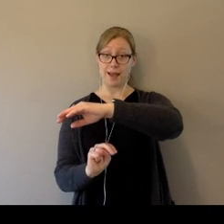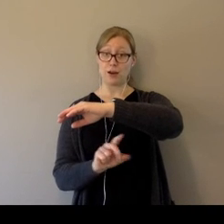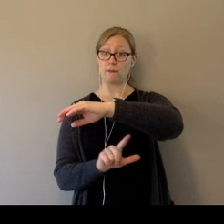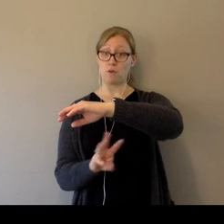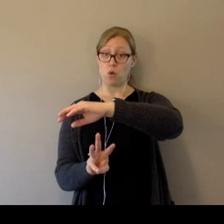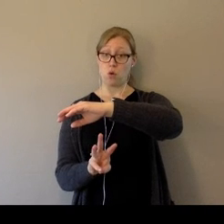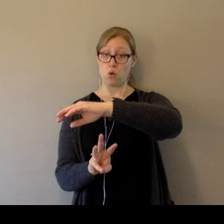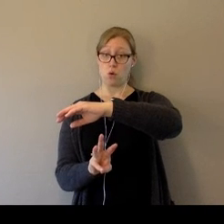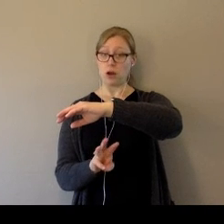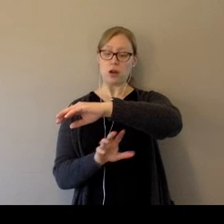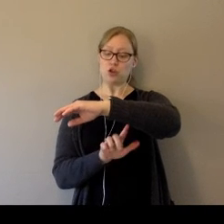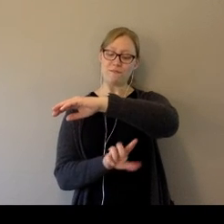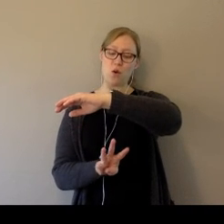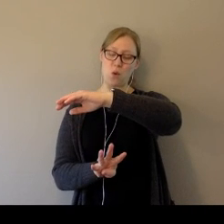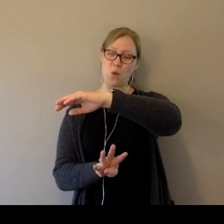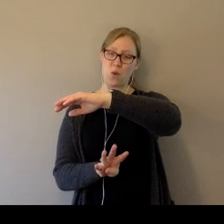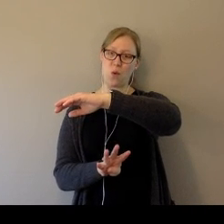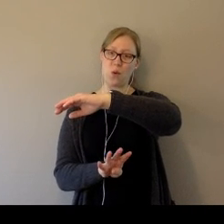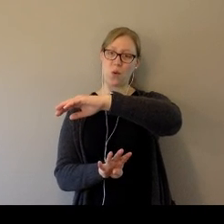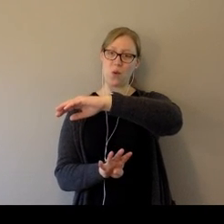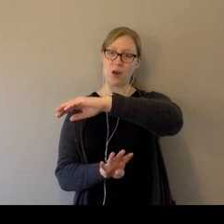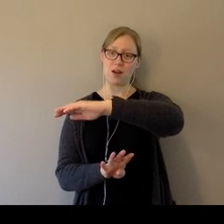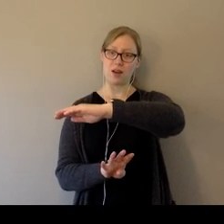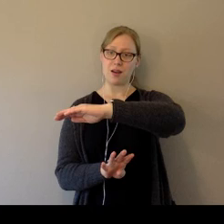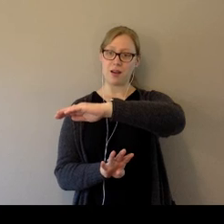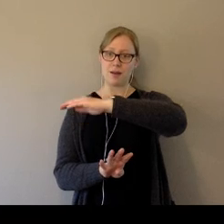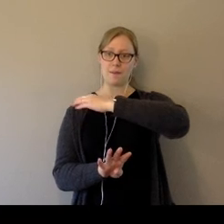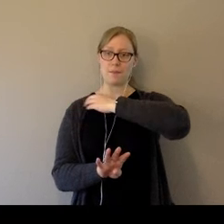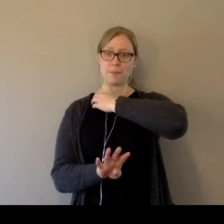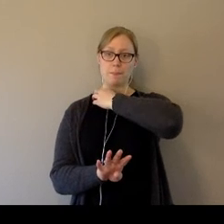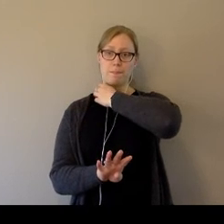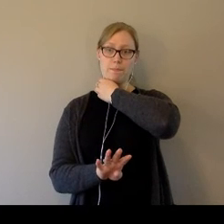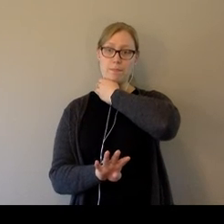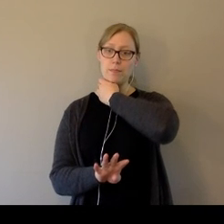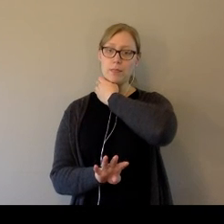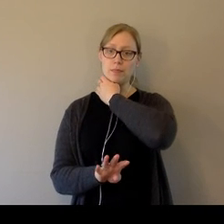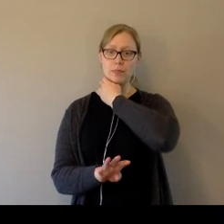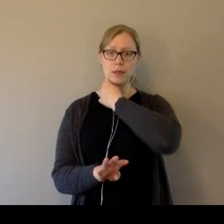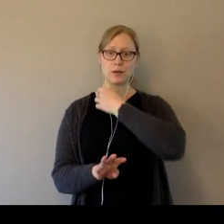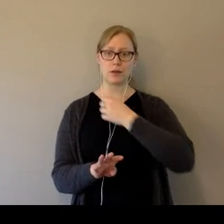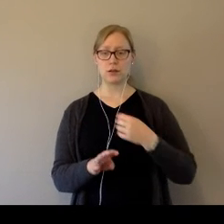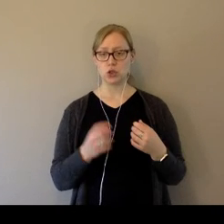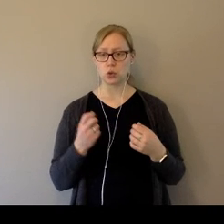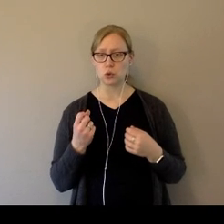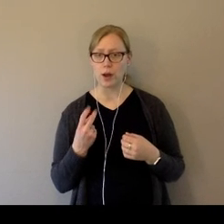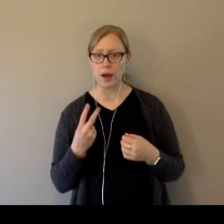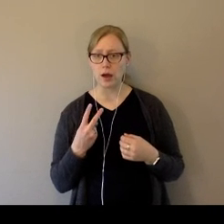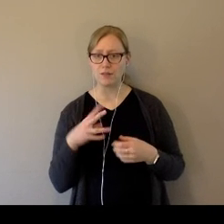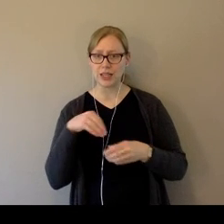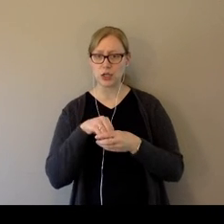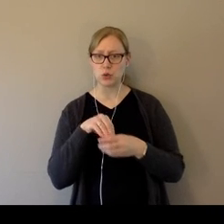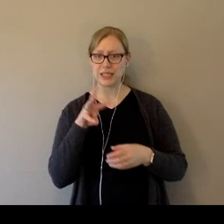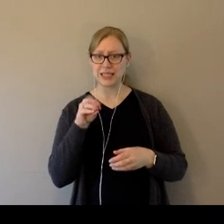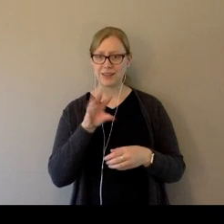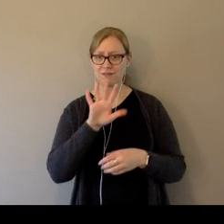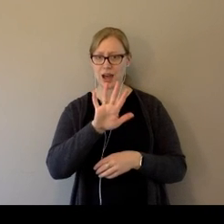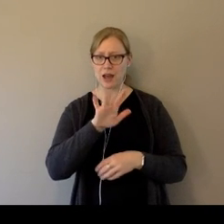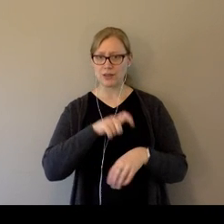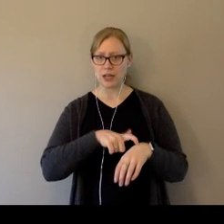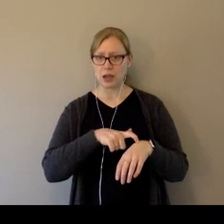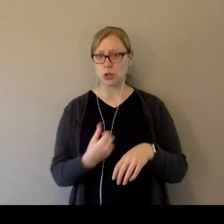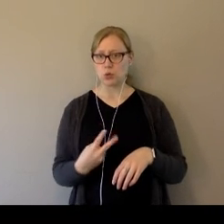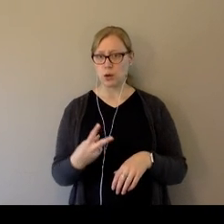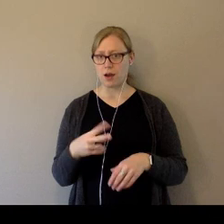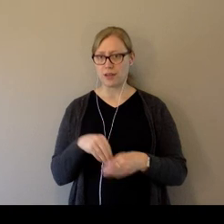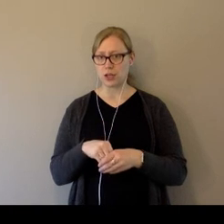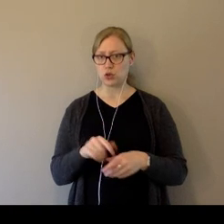24. And so what's the common factor? 12 goes into 65 times. 12 goes